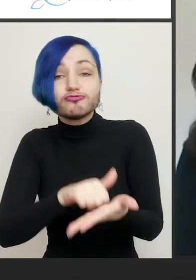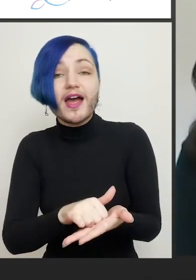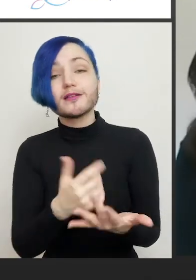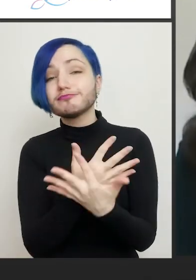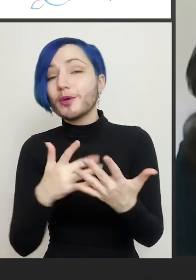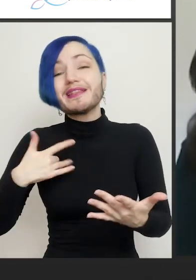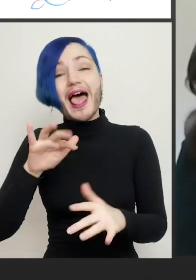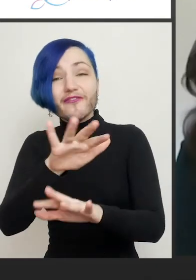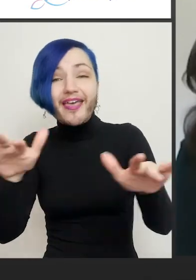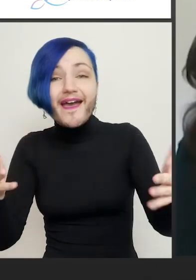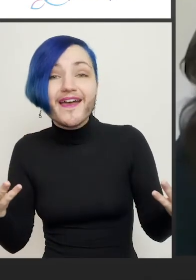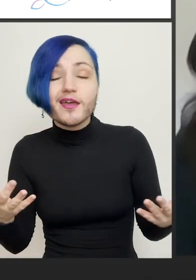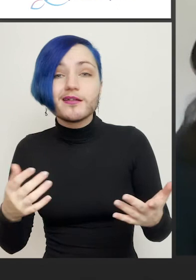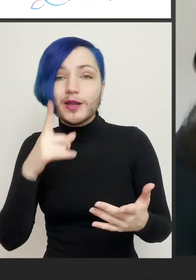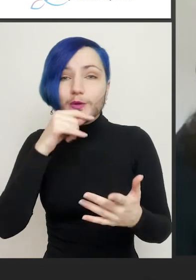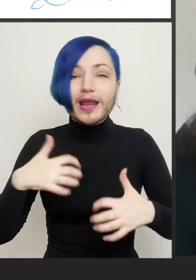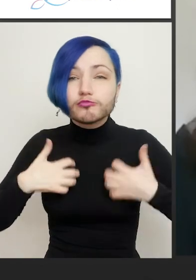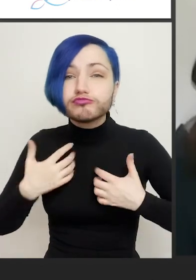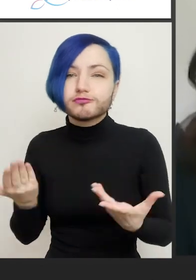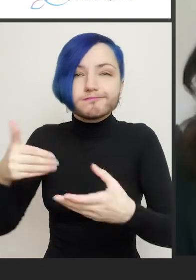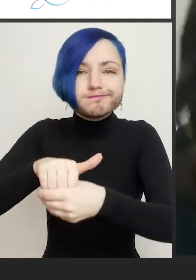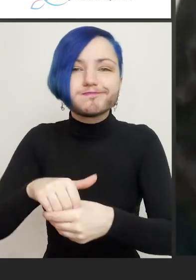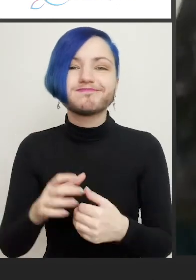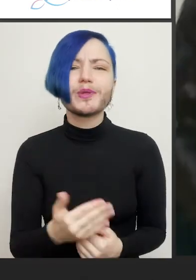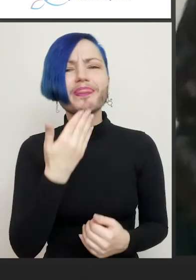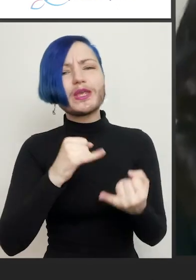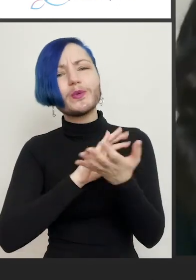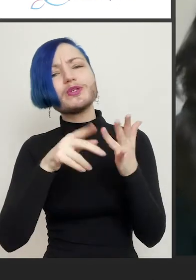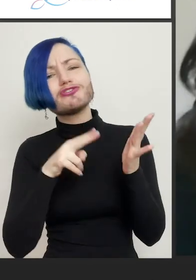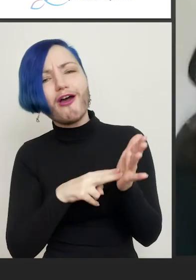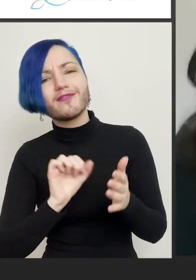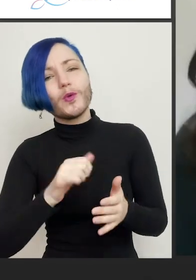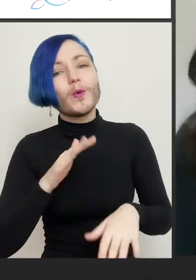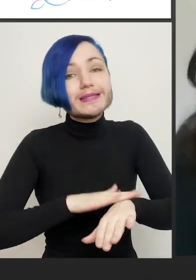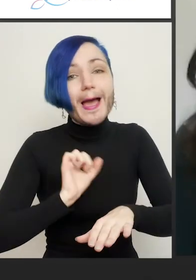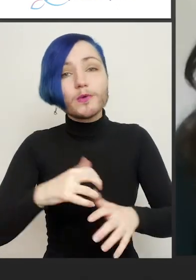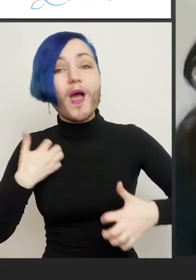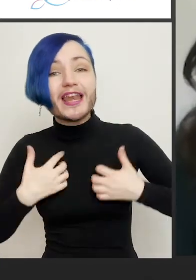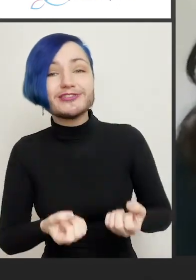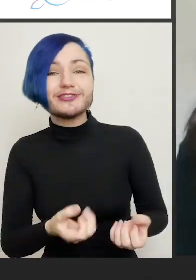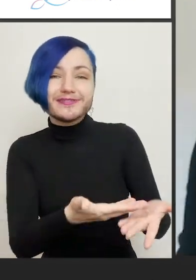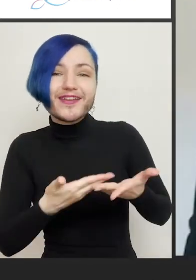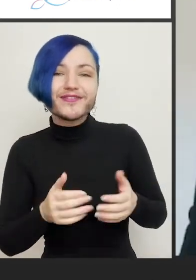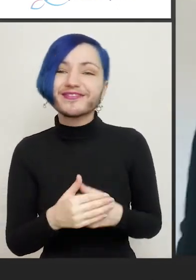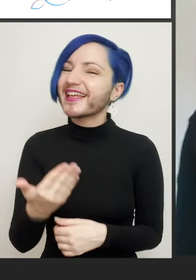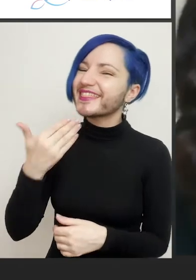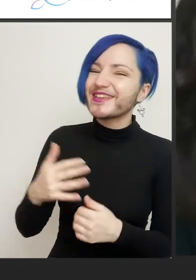much life out there to be grabbing hold of. So thank you, Shon, for your time and your energy, as always.